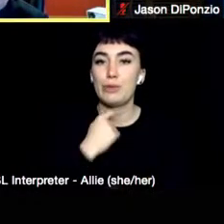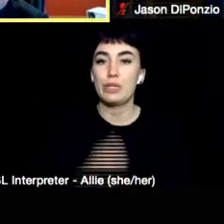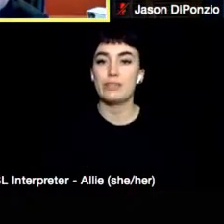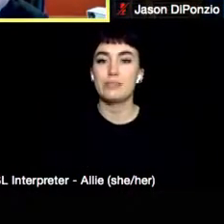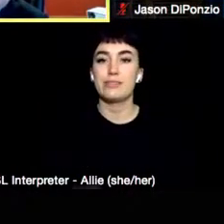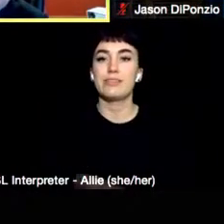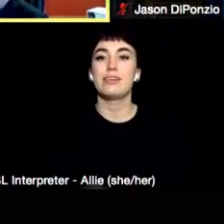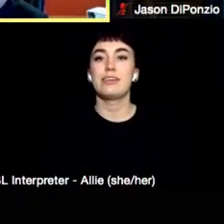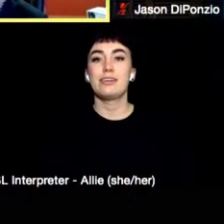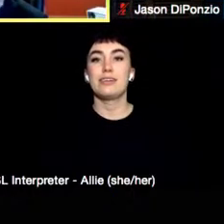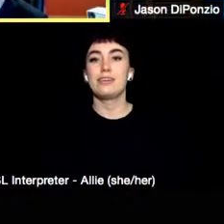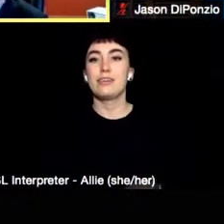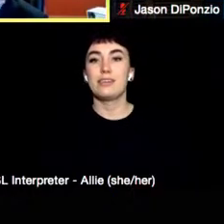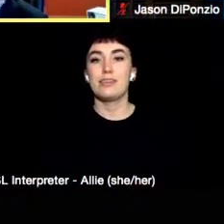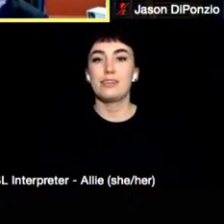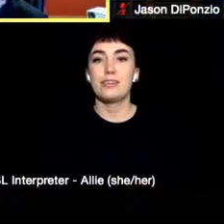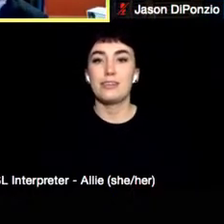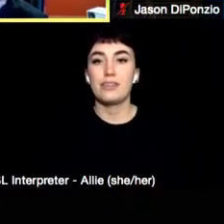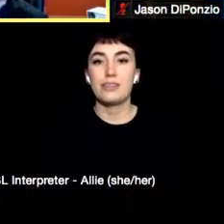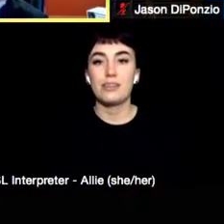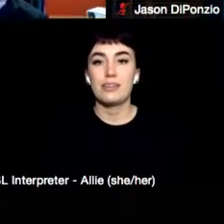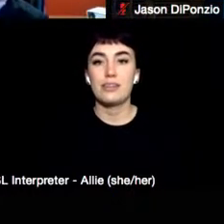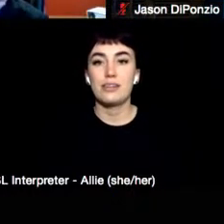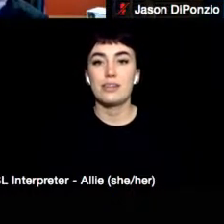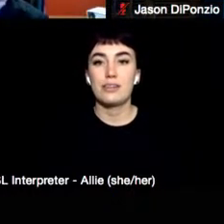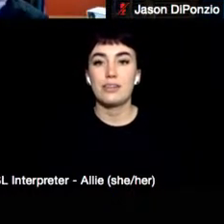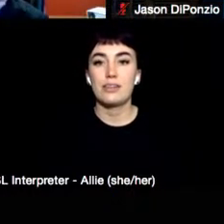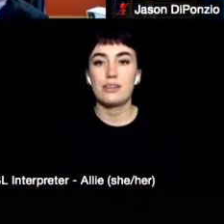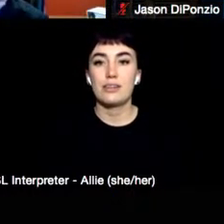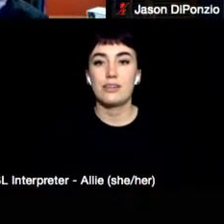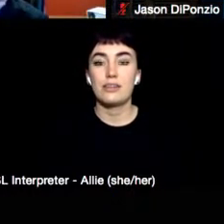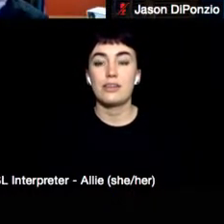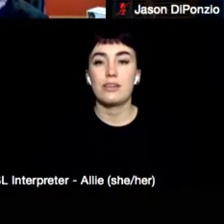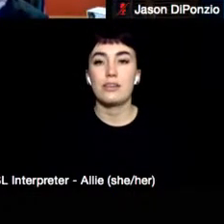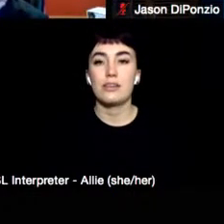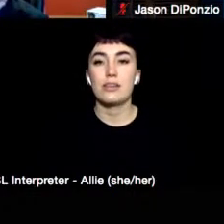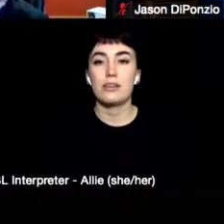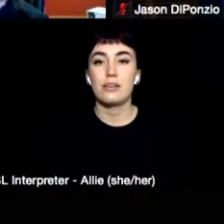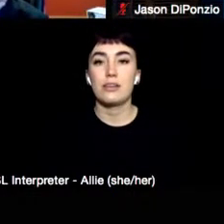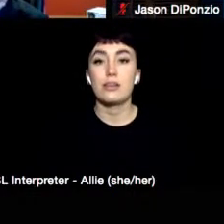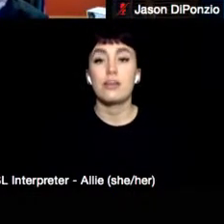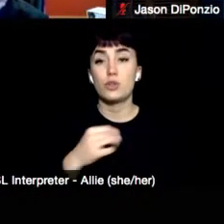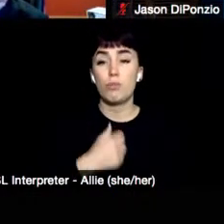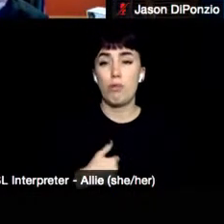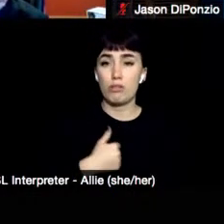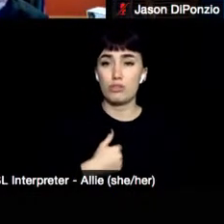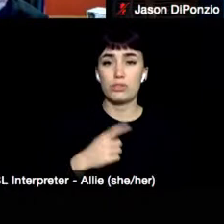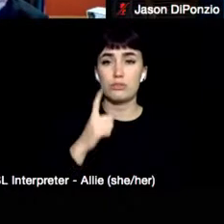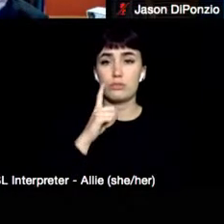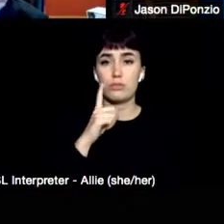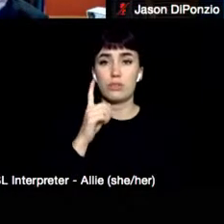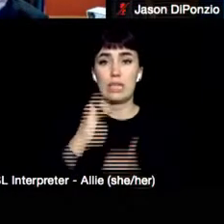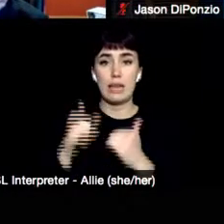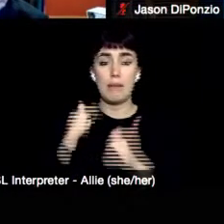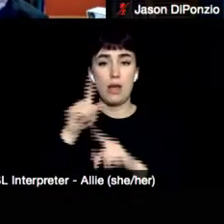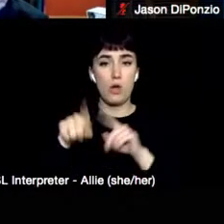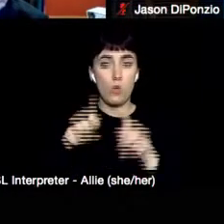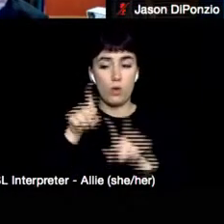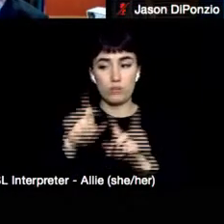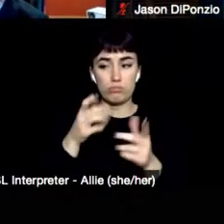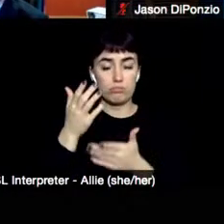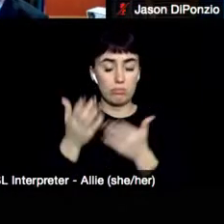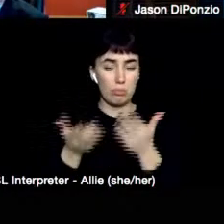There you are. There we go. Okay, there was a restriction. I'm sorry. And I do apologize to the extent that any of my questions might have